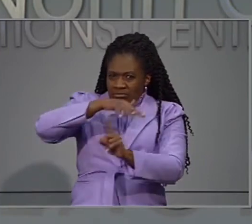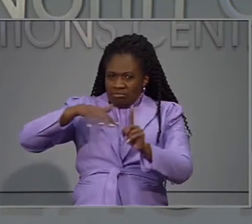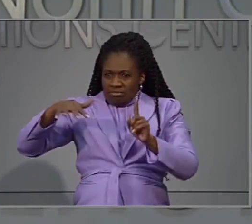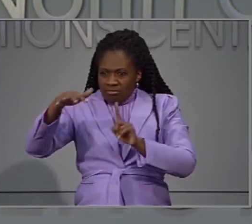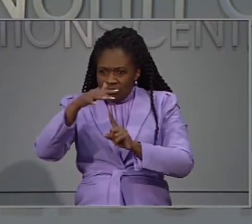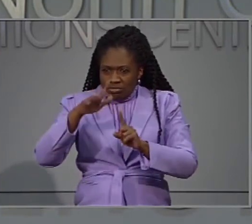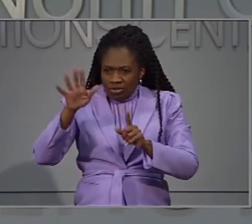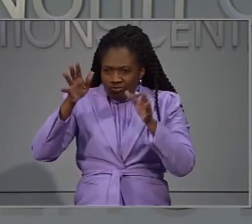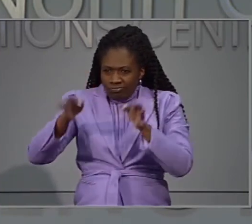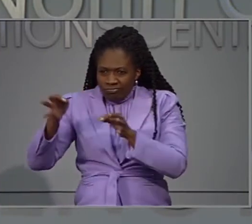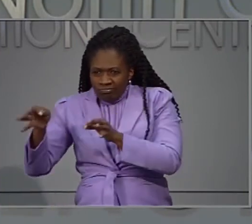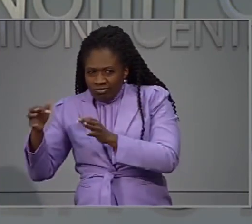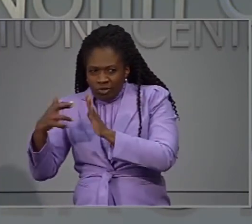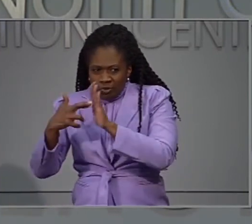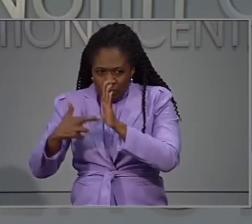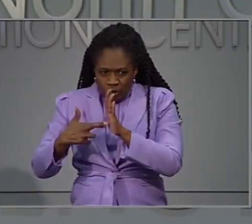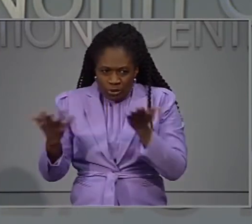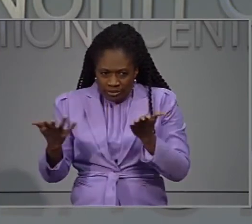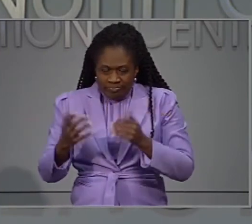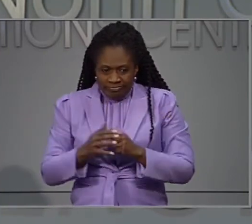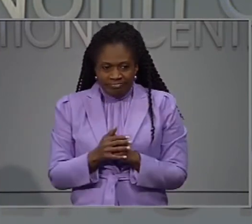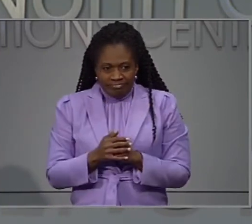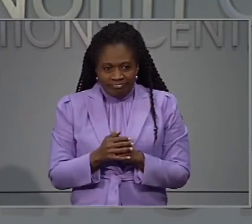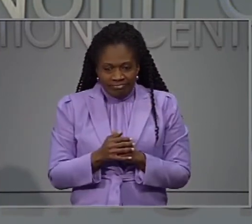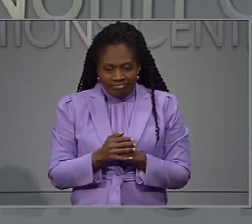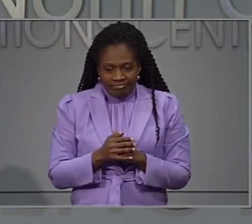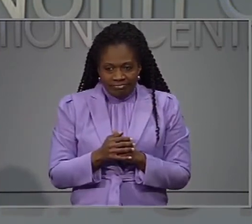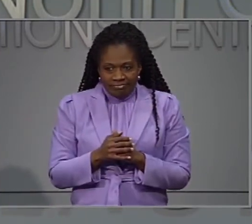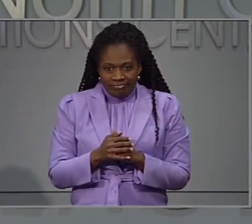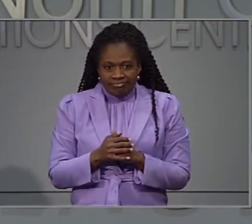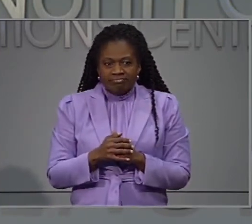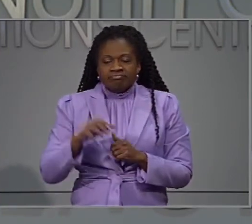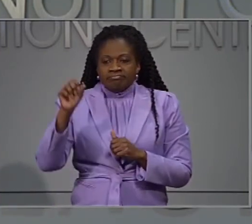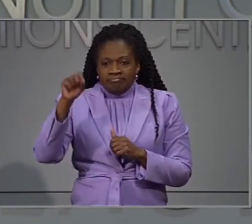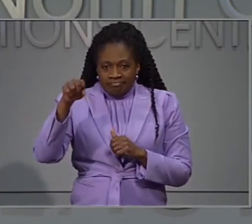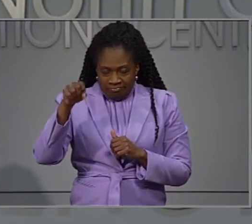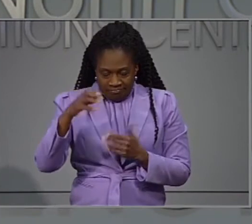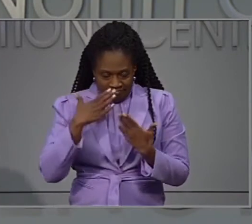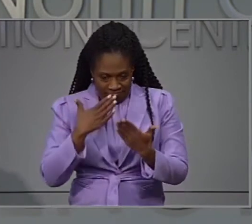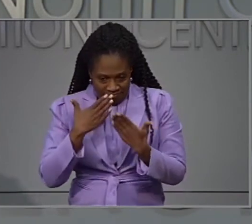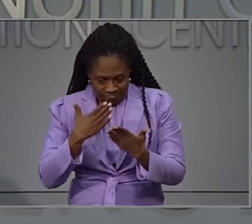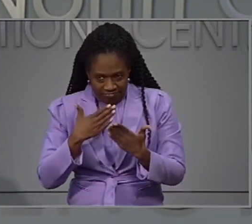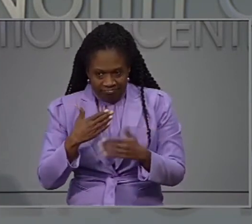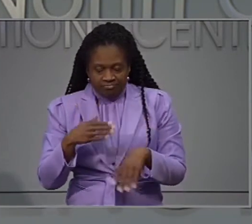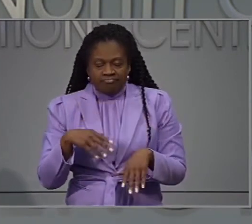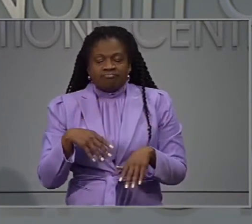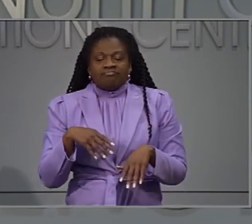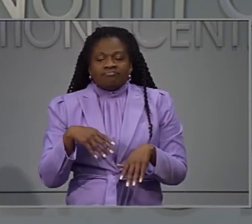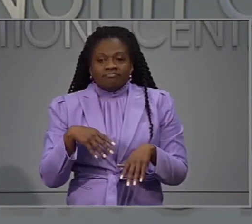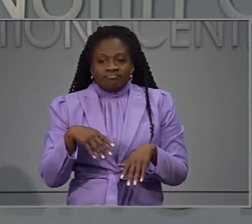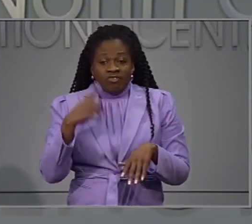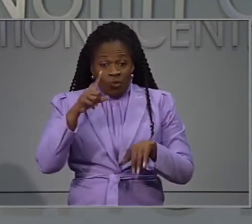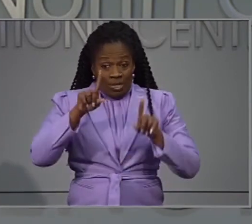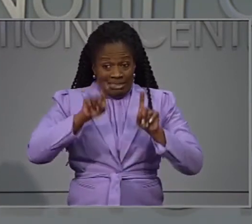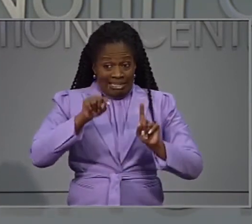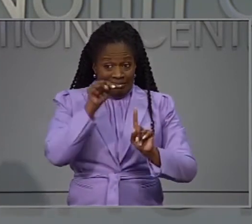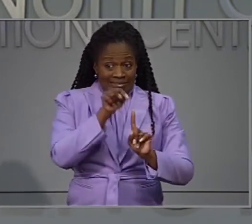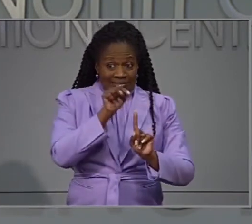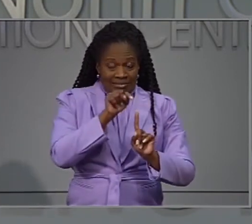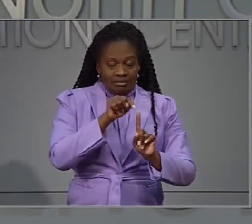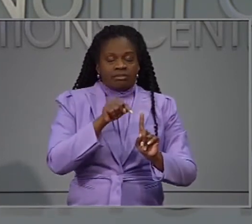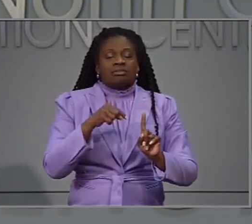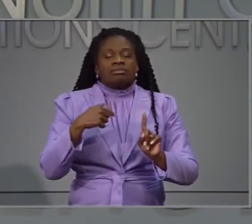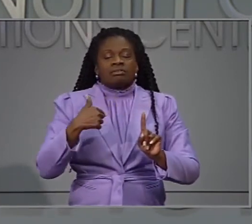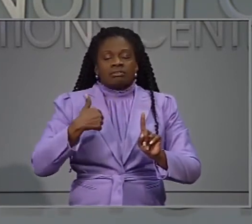religious gatherings? Yes. Thank you. As for the testing part, we